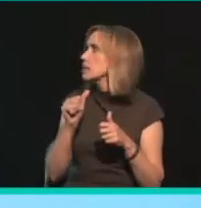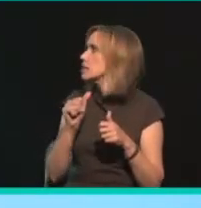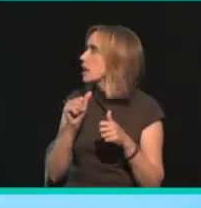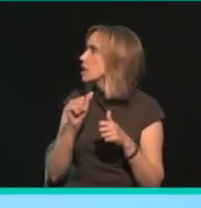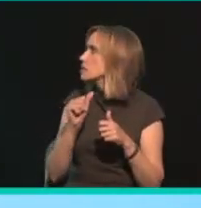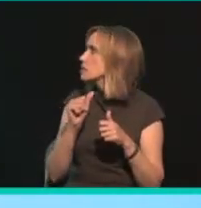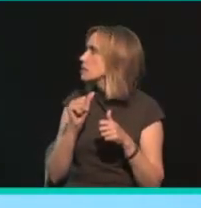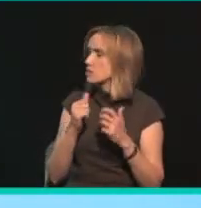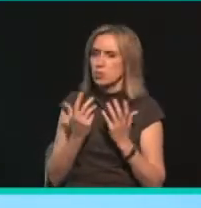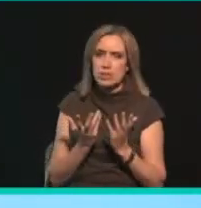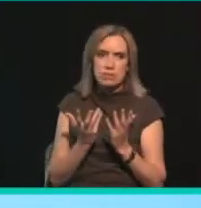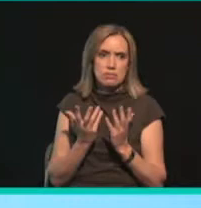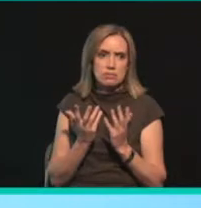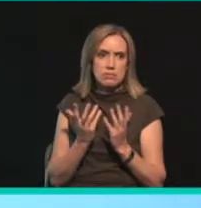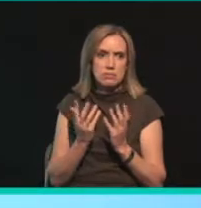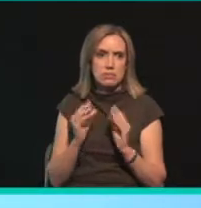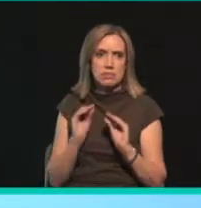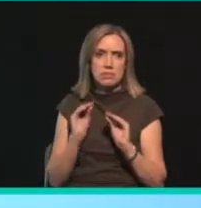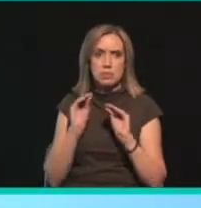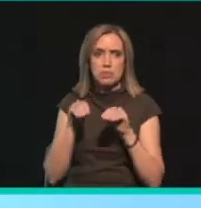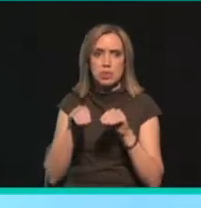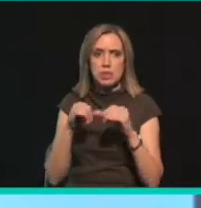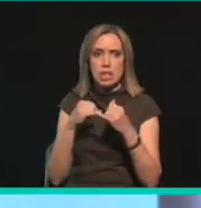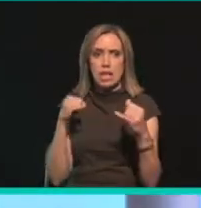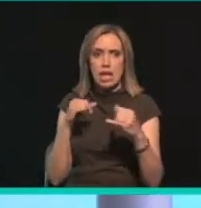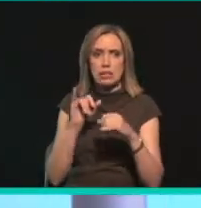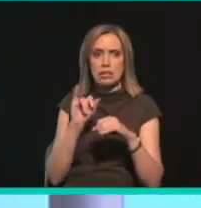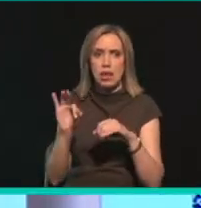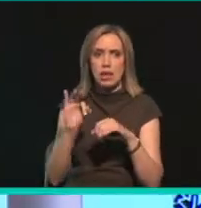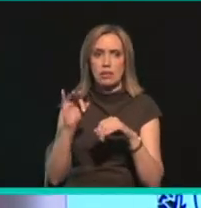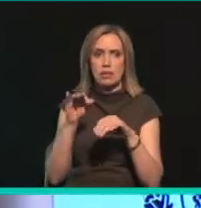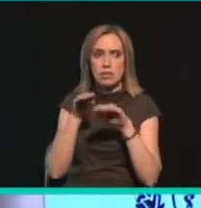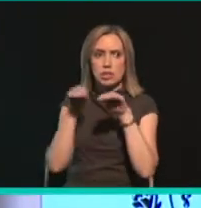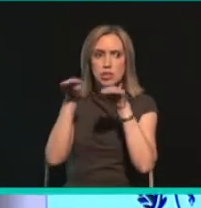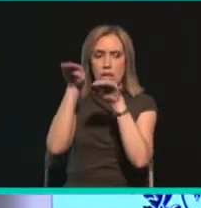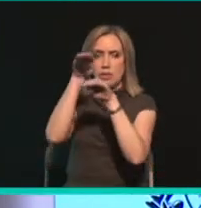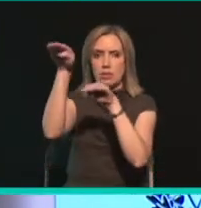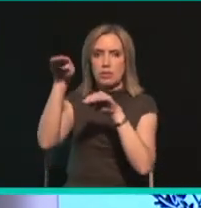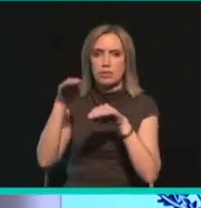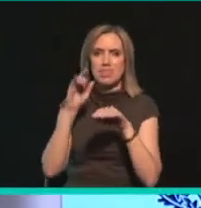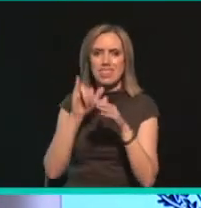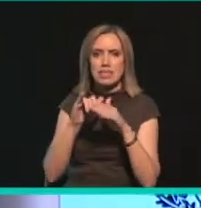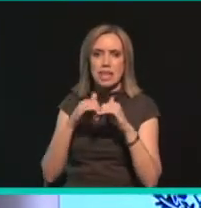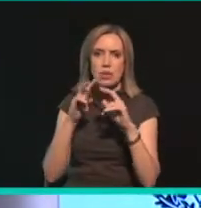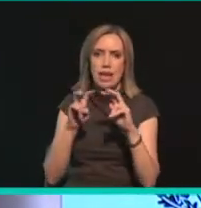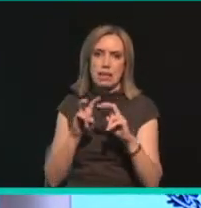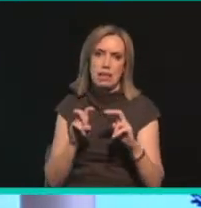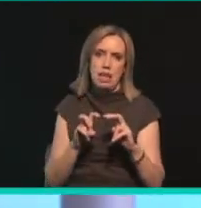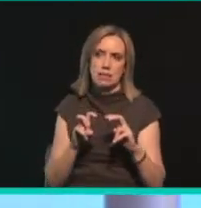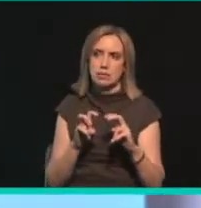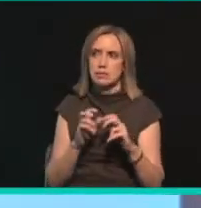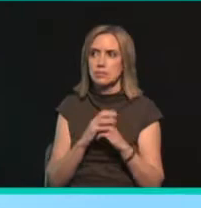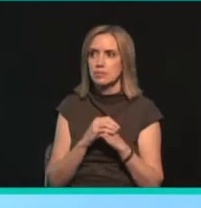shelf. That's the power of data when we analyze data in this way.